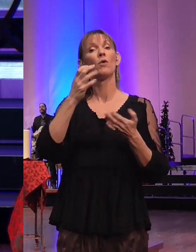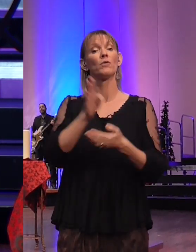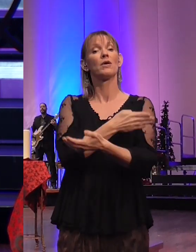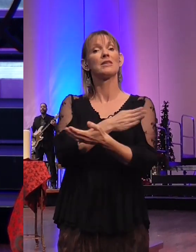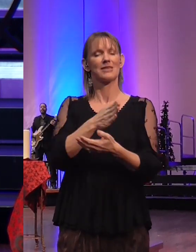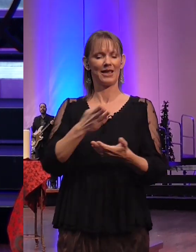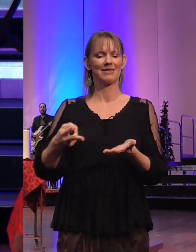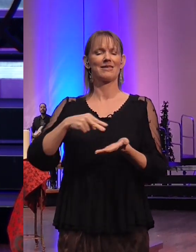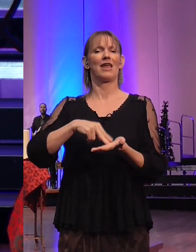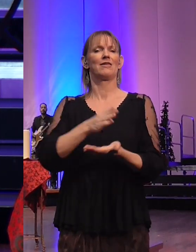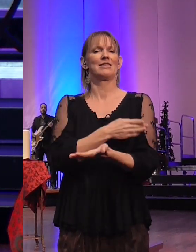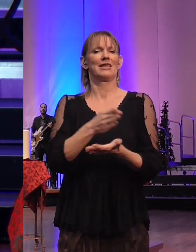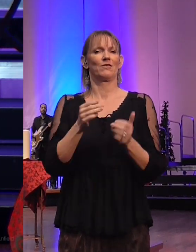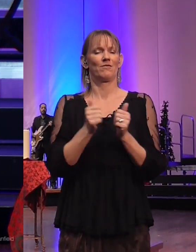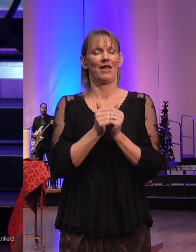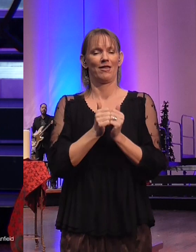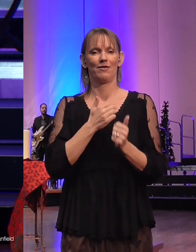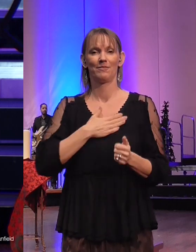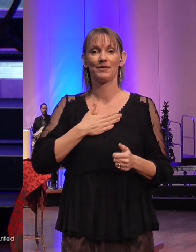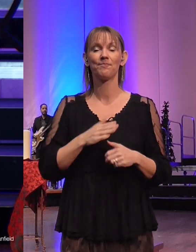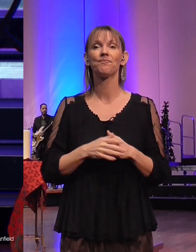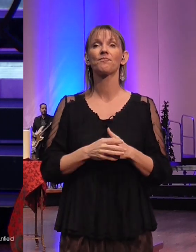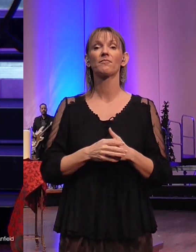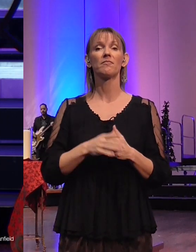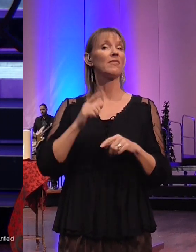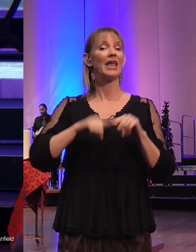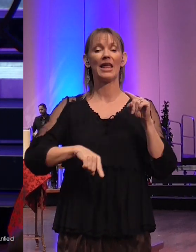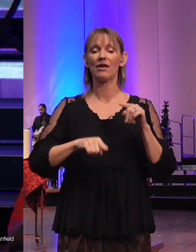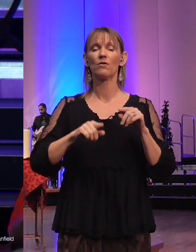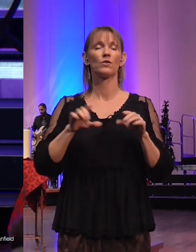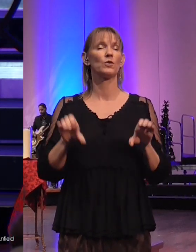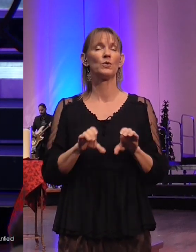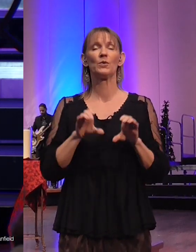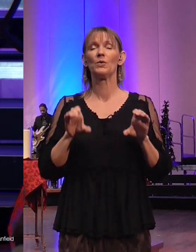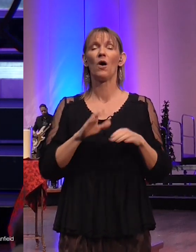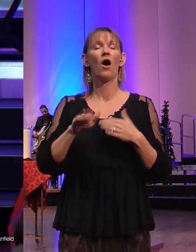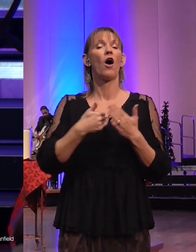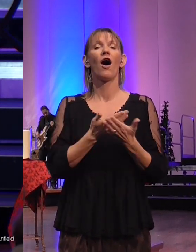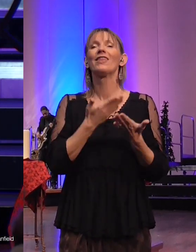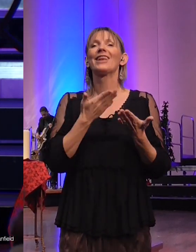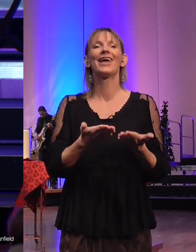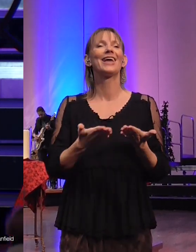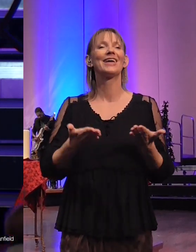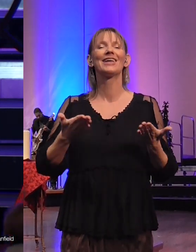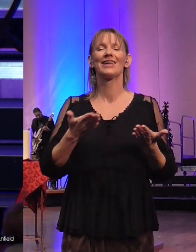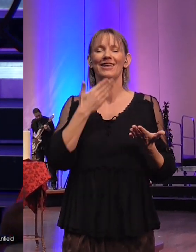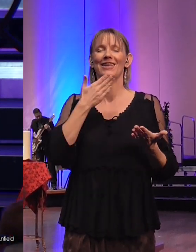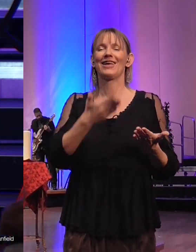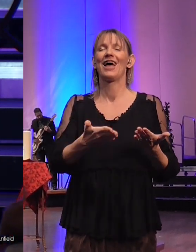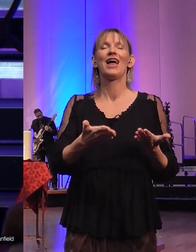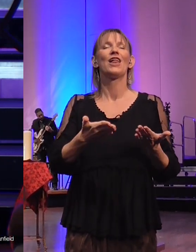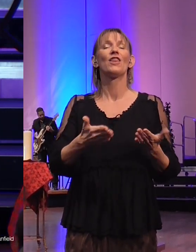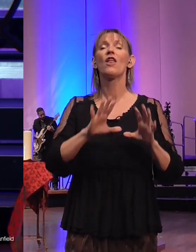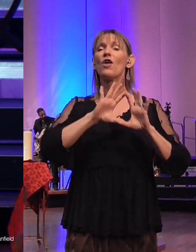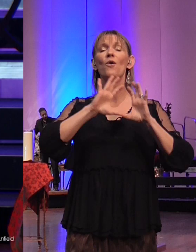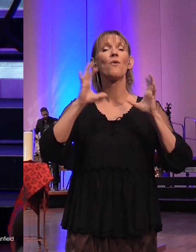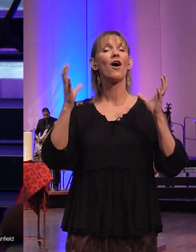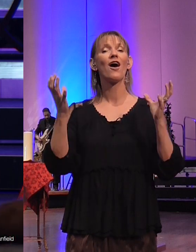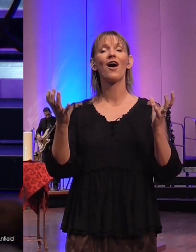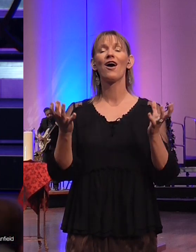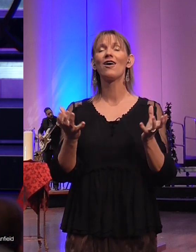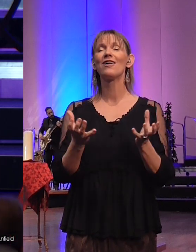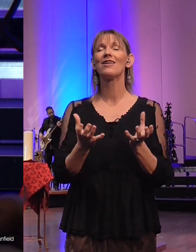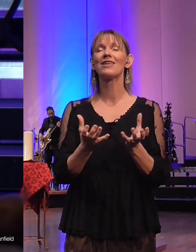up and let's sing together, shall we? I cannot do all the good that